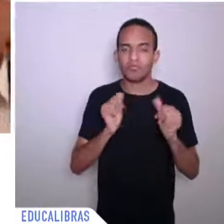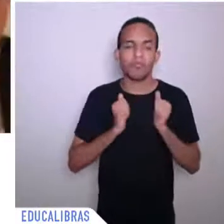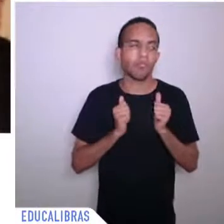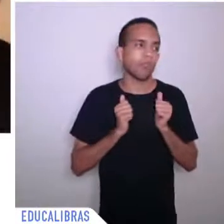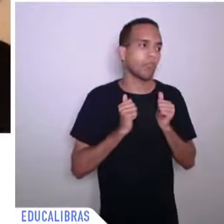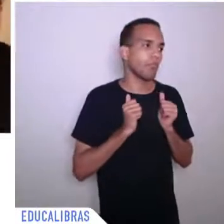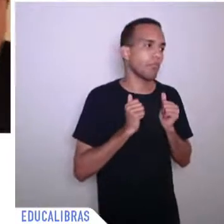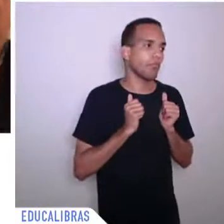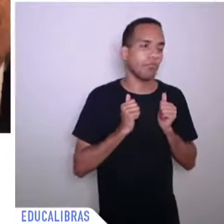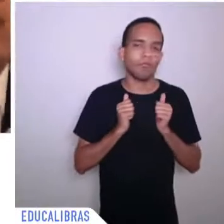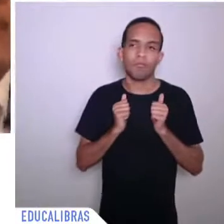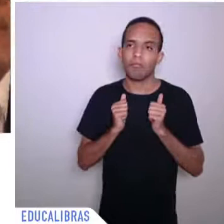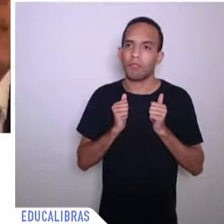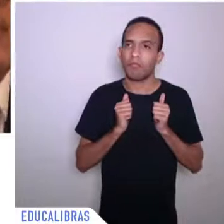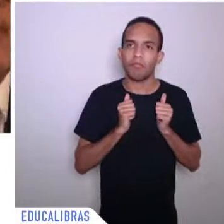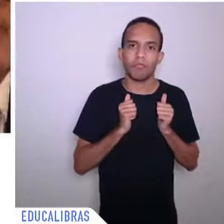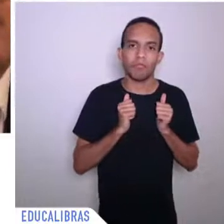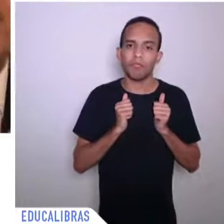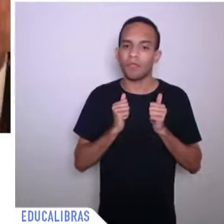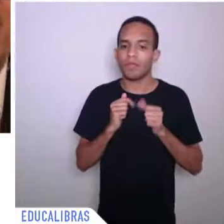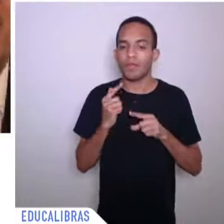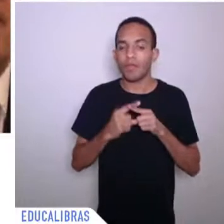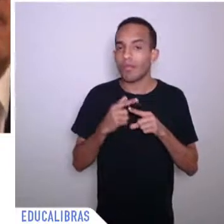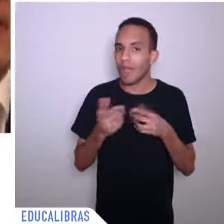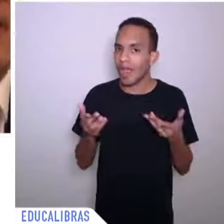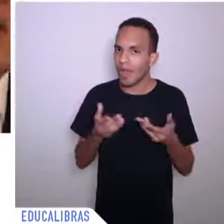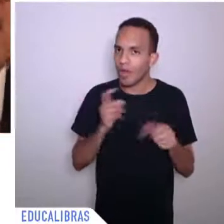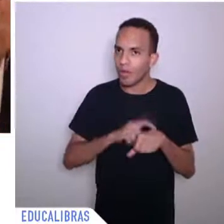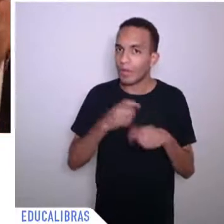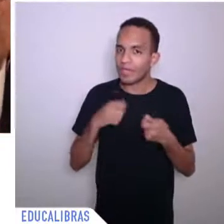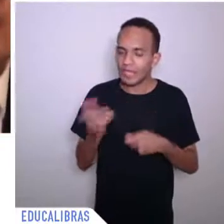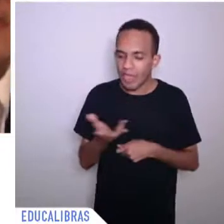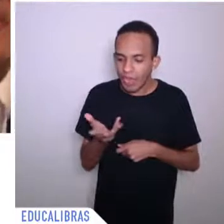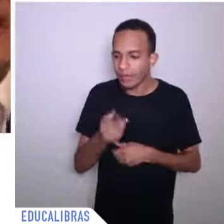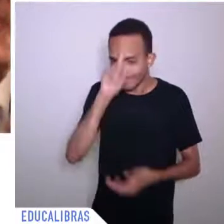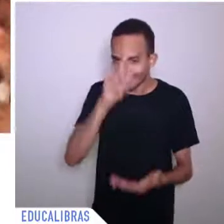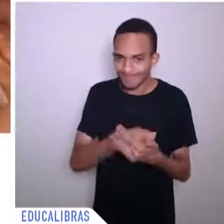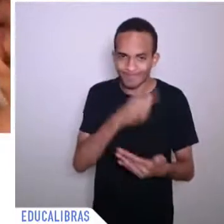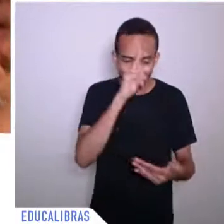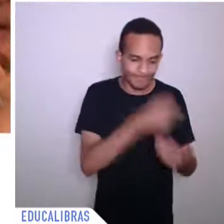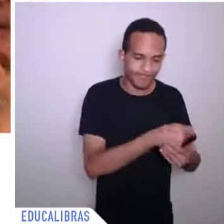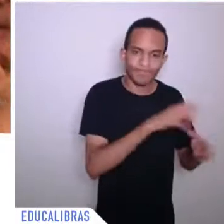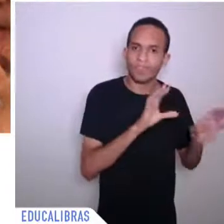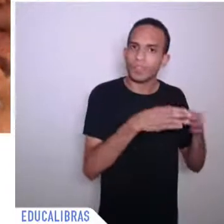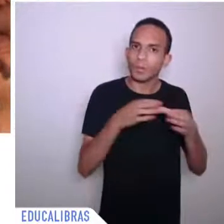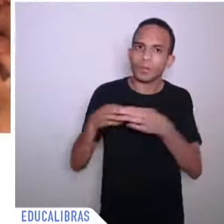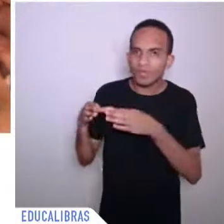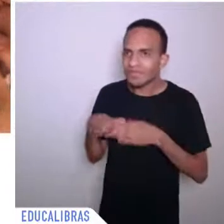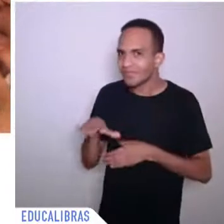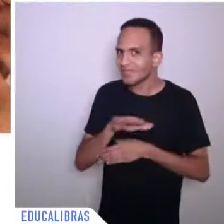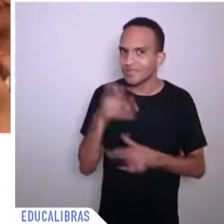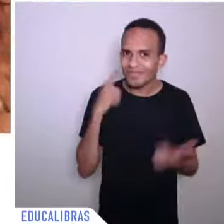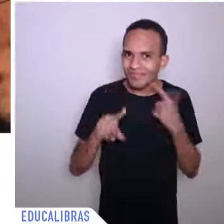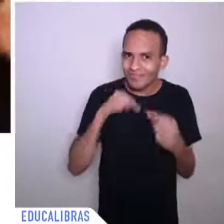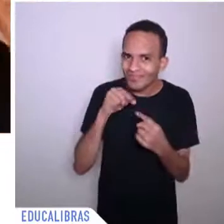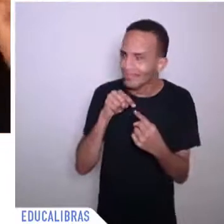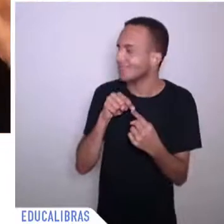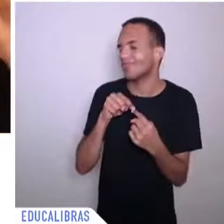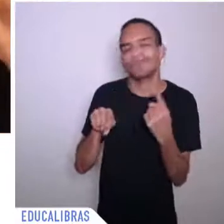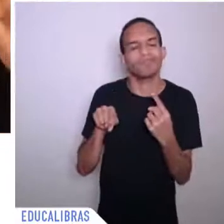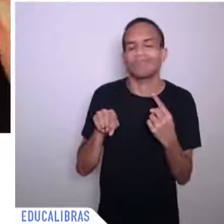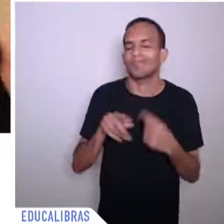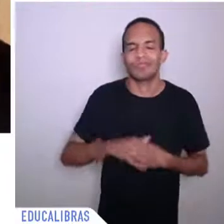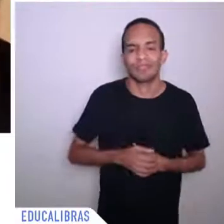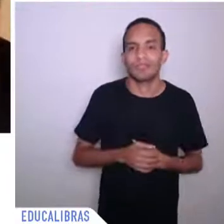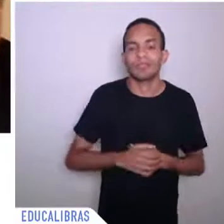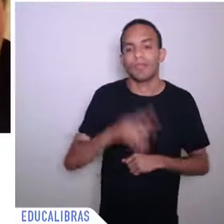situation. Why is the rule of law weak? Because it doesn't run in